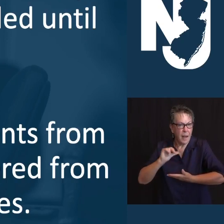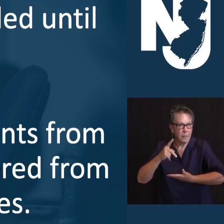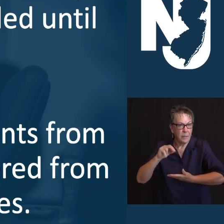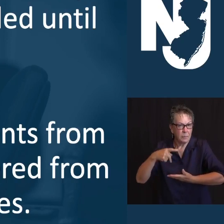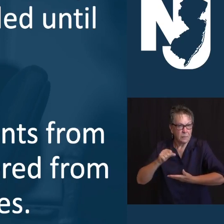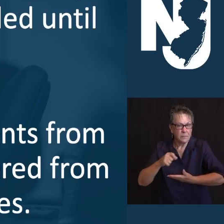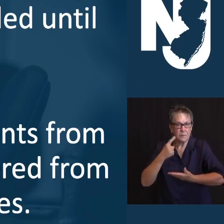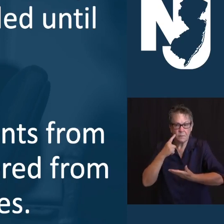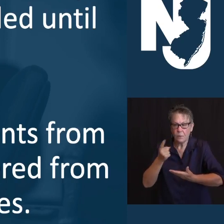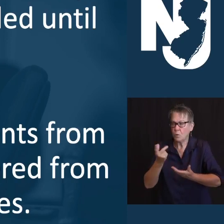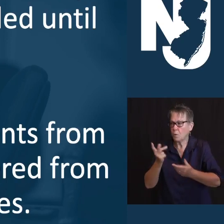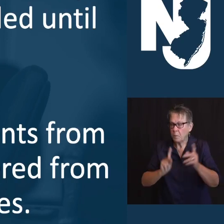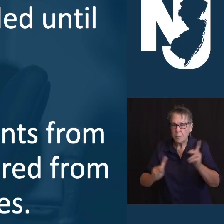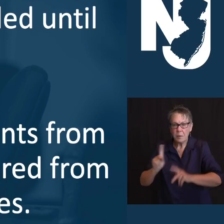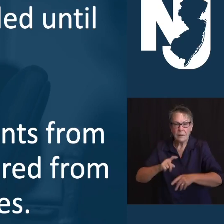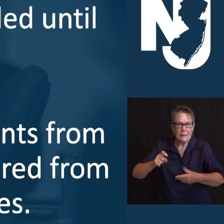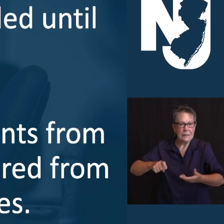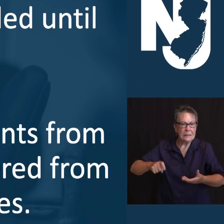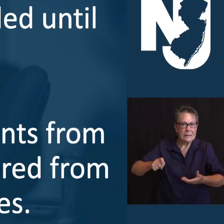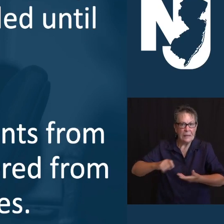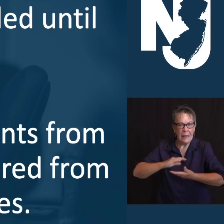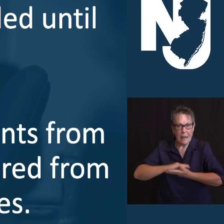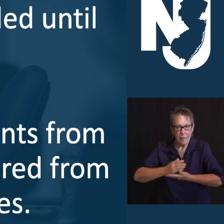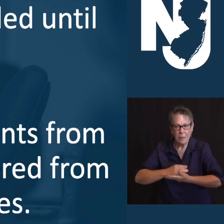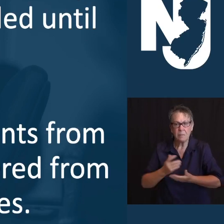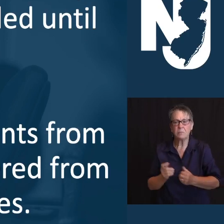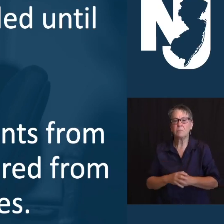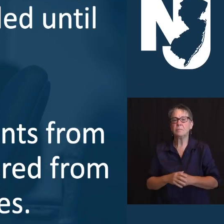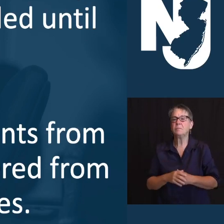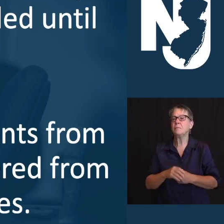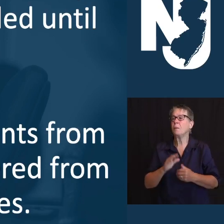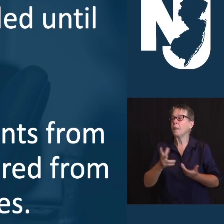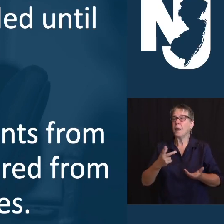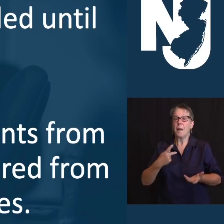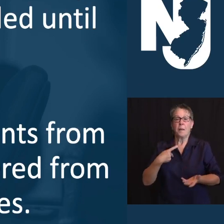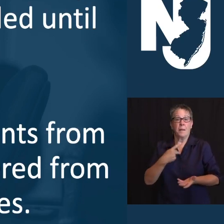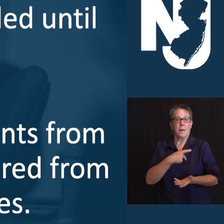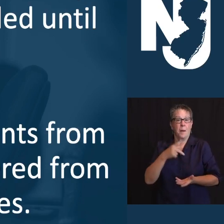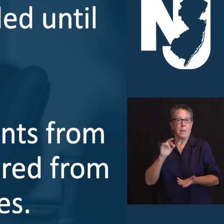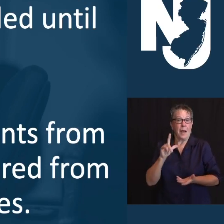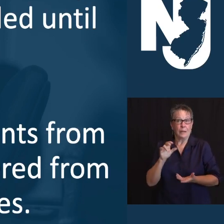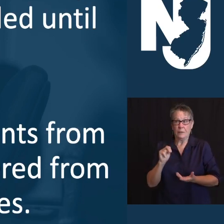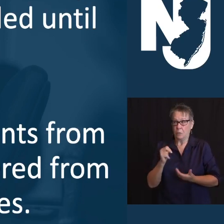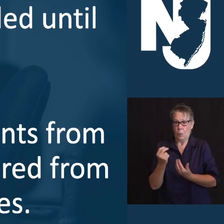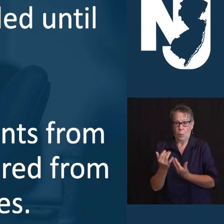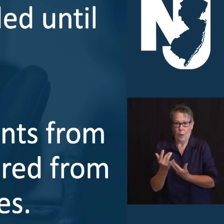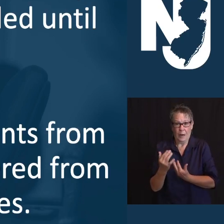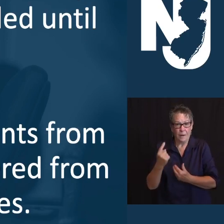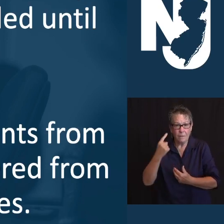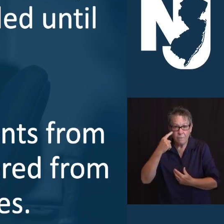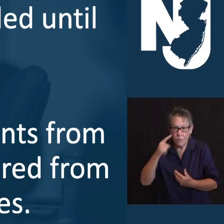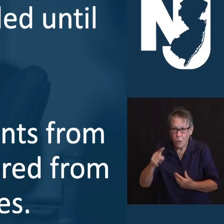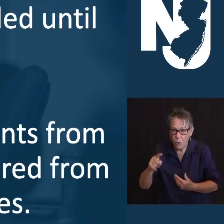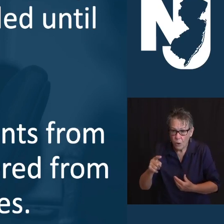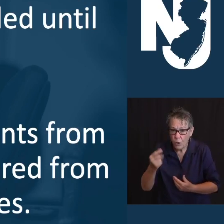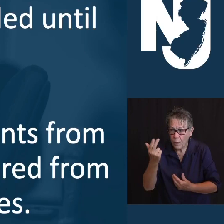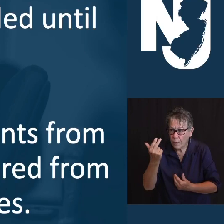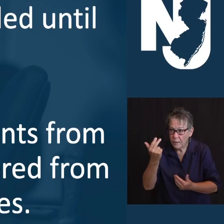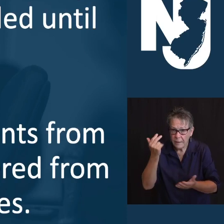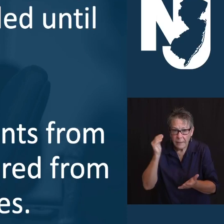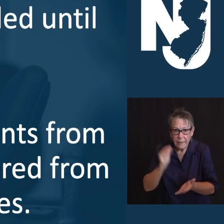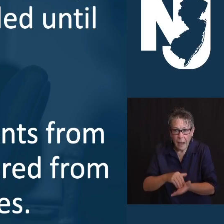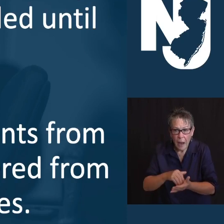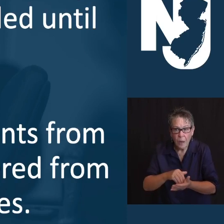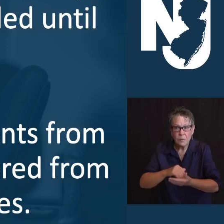13,000 of those devices on back order. So we are now going to be also pounding away with the manufacturers. I know the